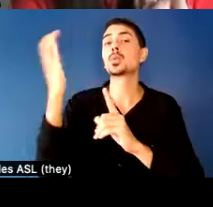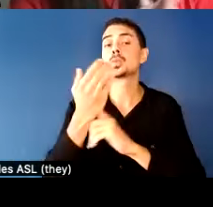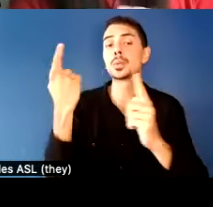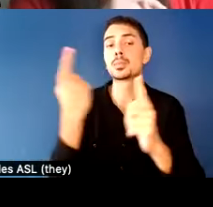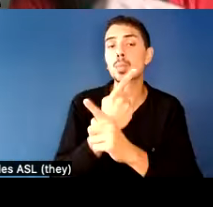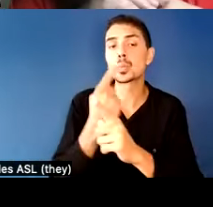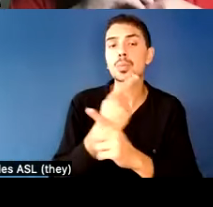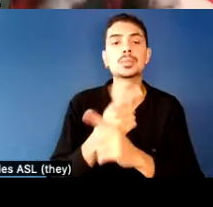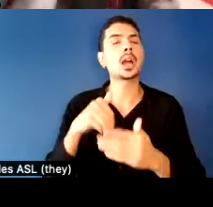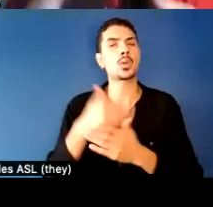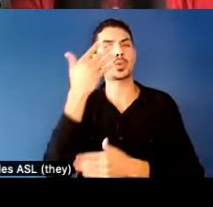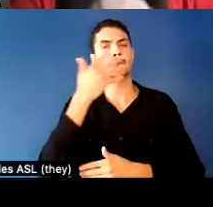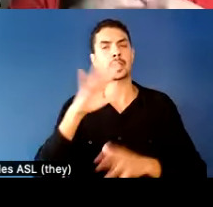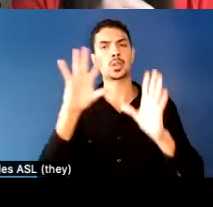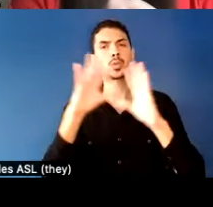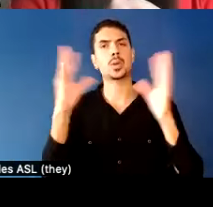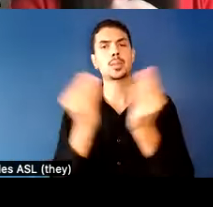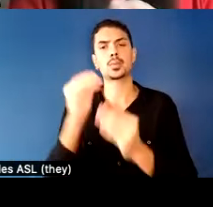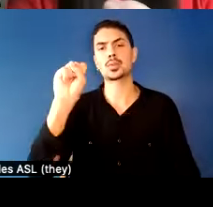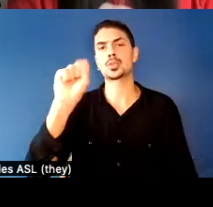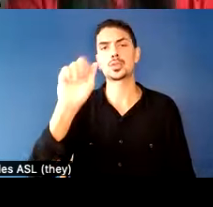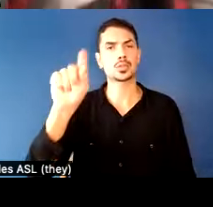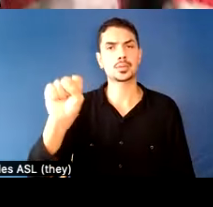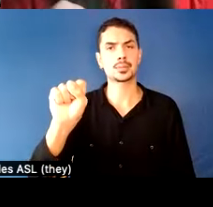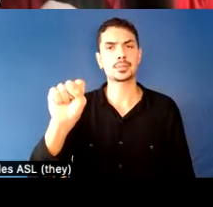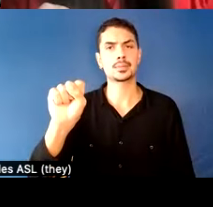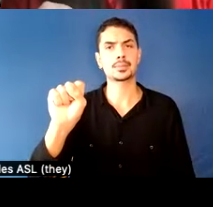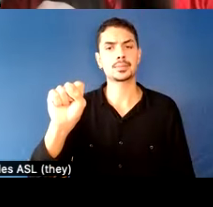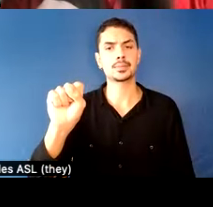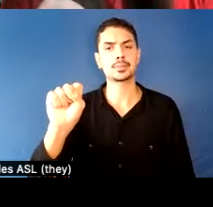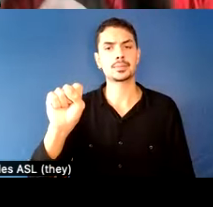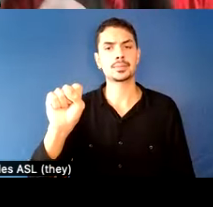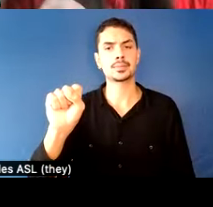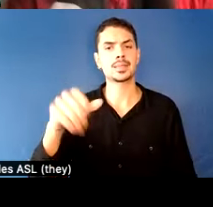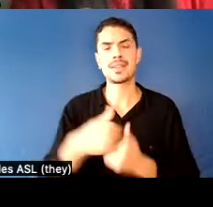think that we have a lot more potential and a lot more growth, but also how do you do that in